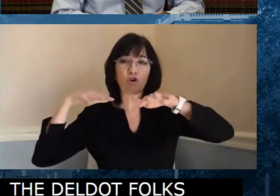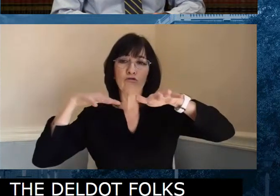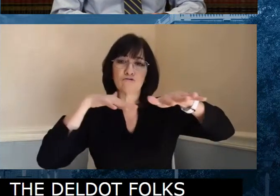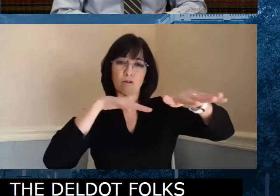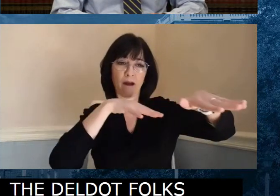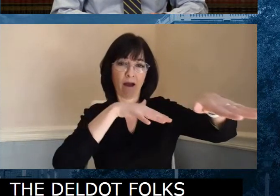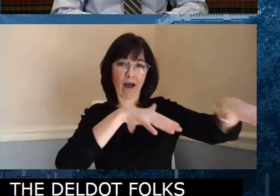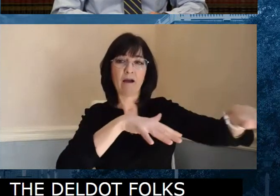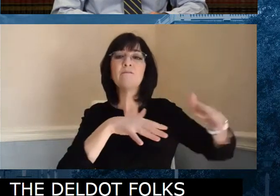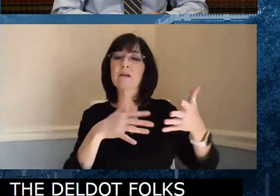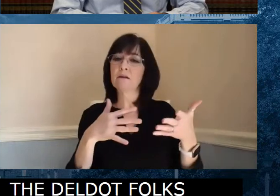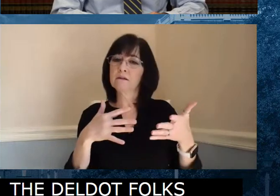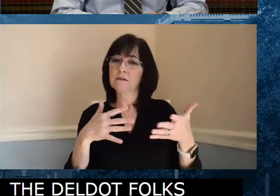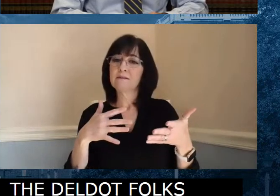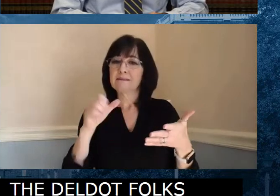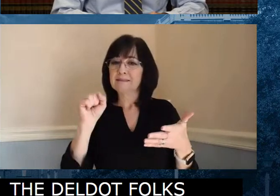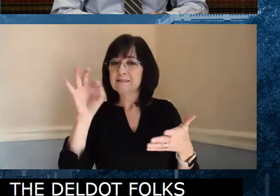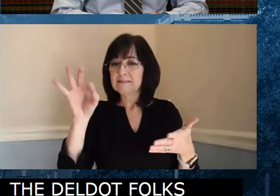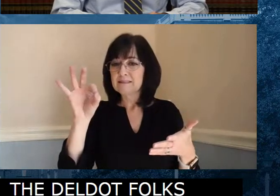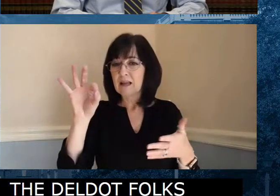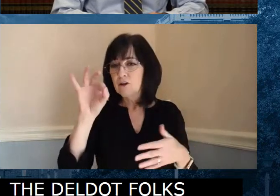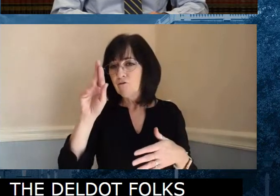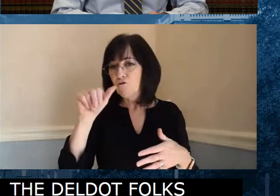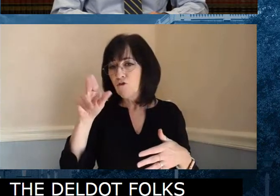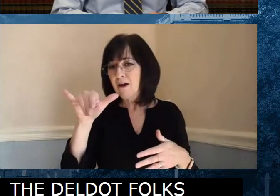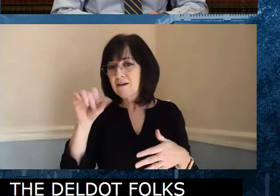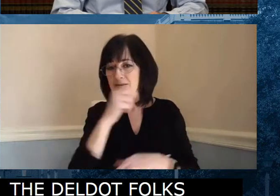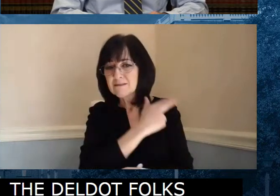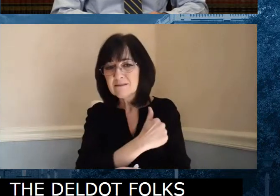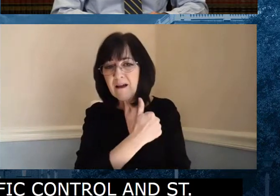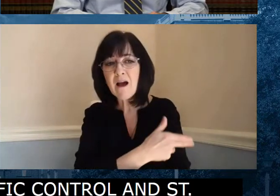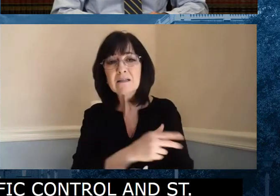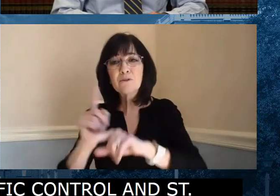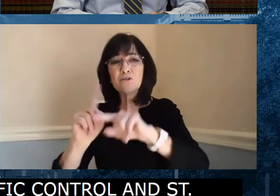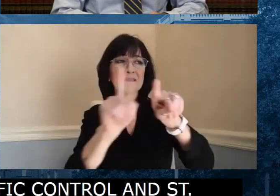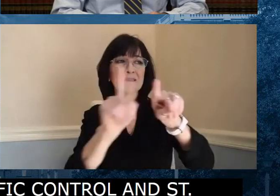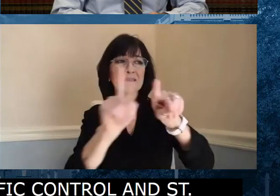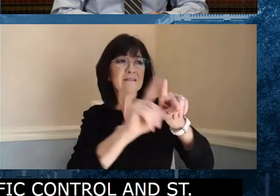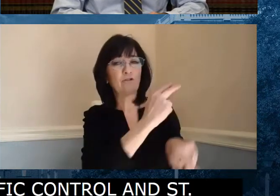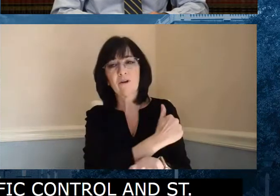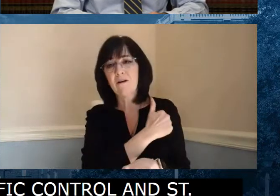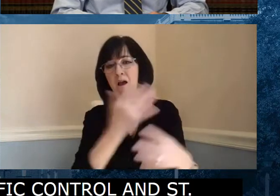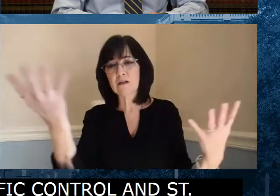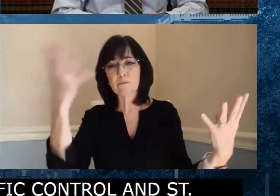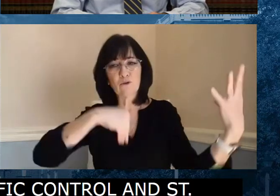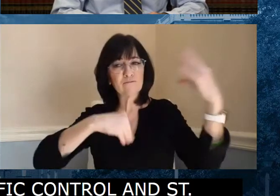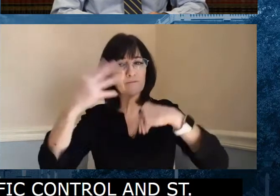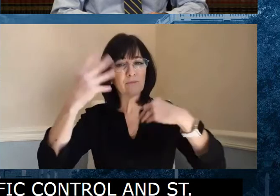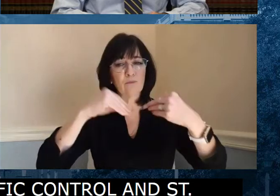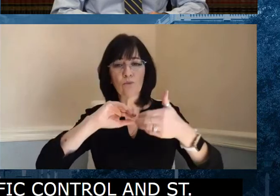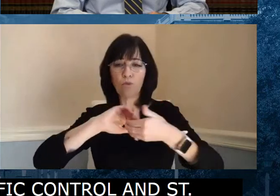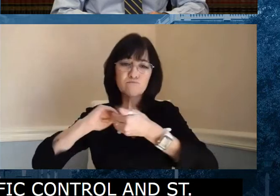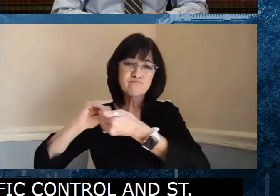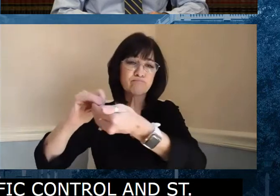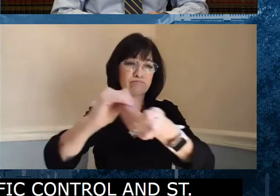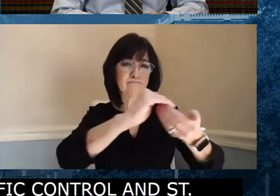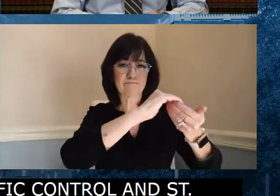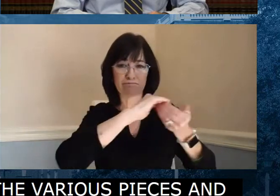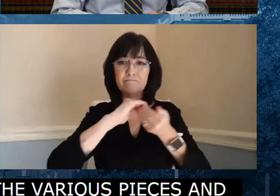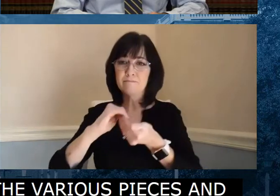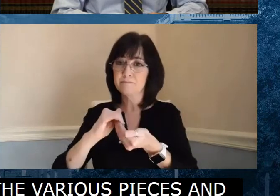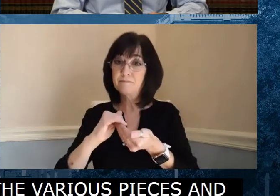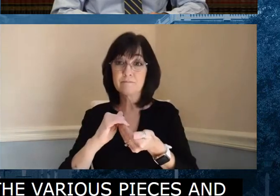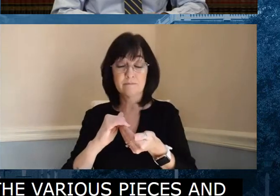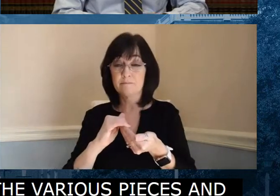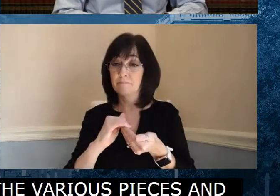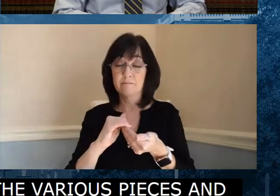hospital, all the various pieces. It just really goes very smoothly. We're going to be hard pressed to replace